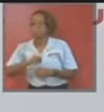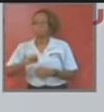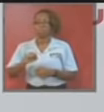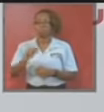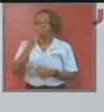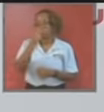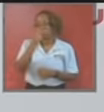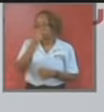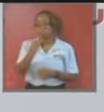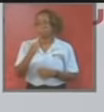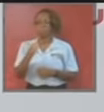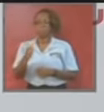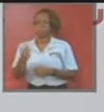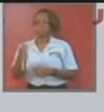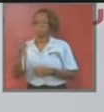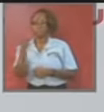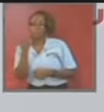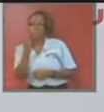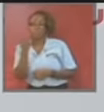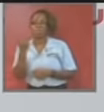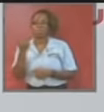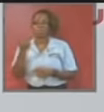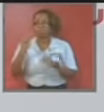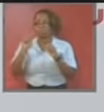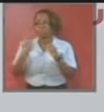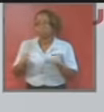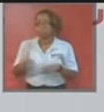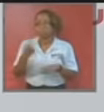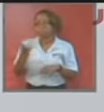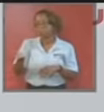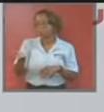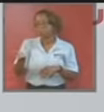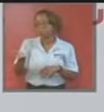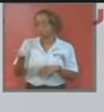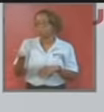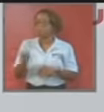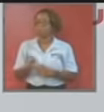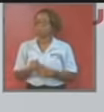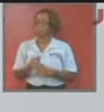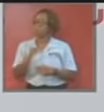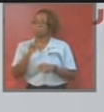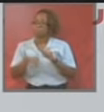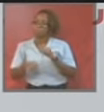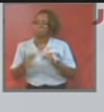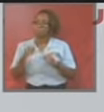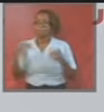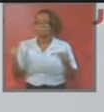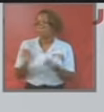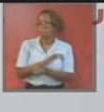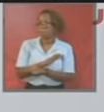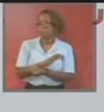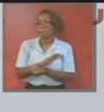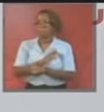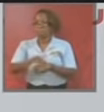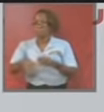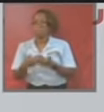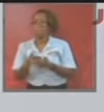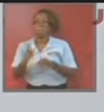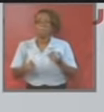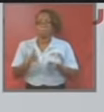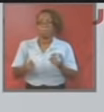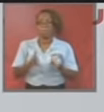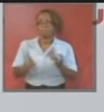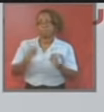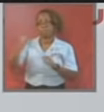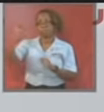not a positivity rate in the population at all. If we were to swab all patients in the population who have absolutely